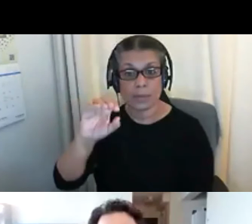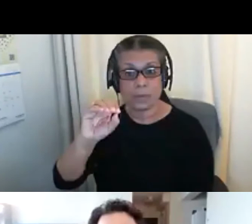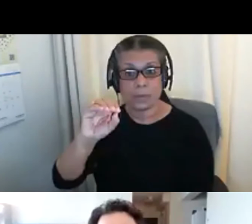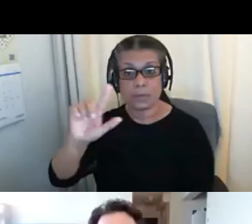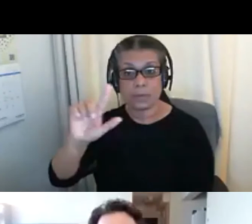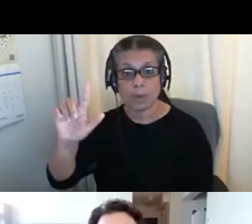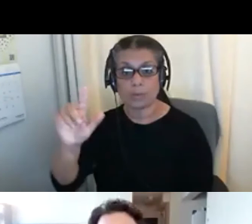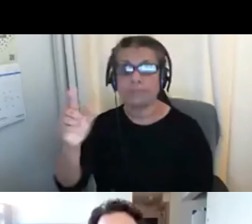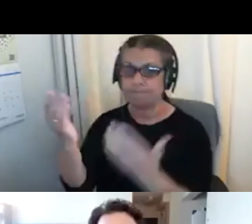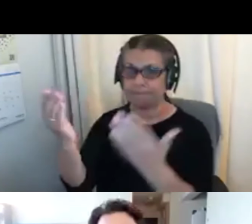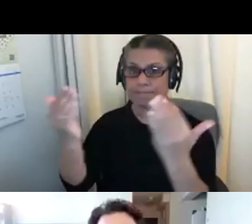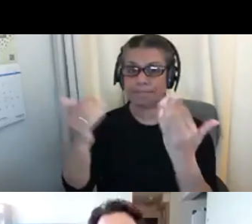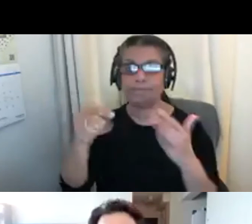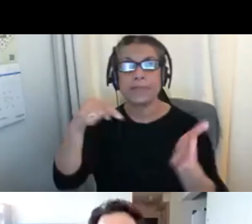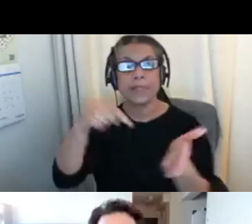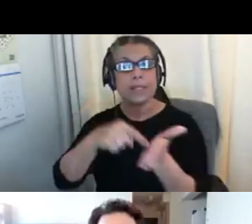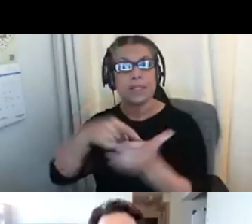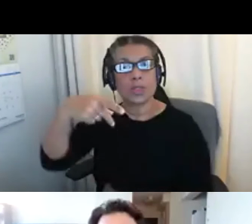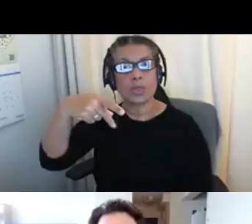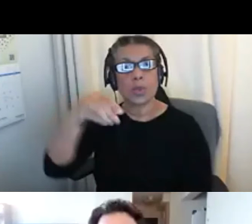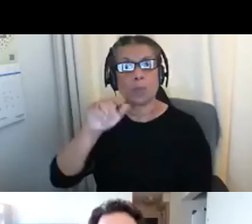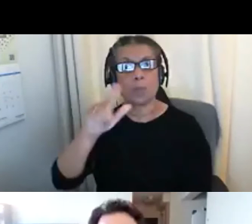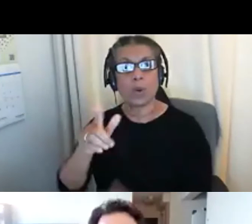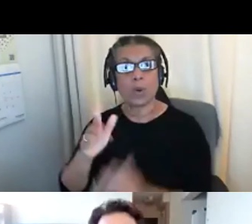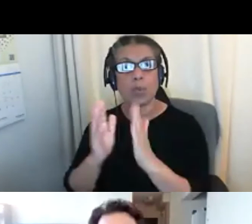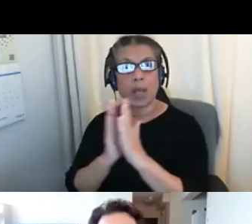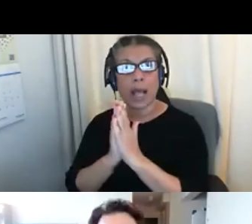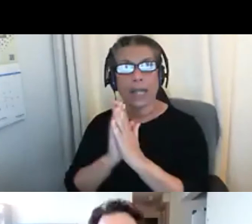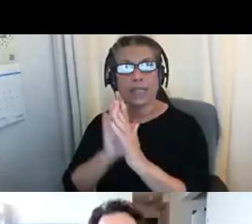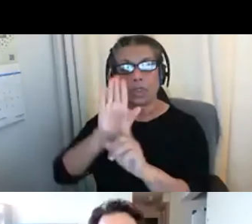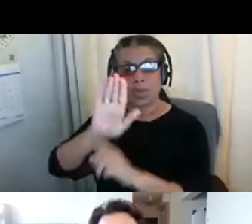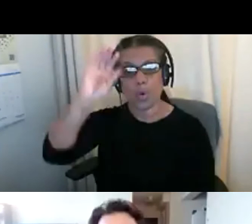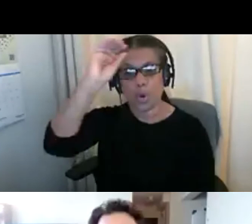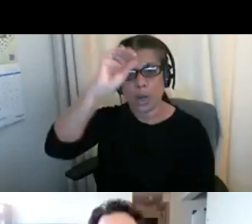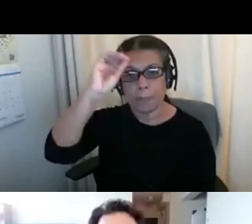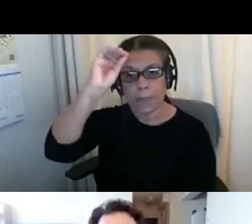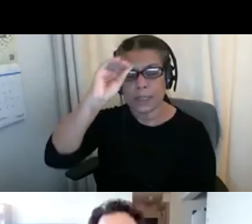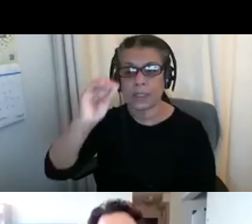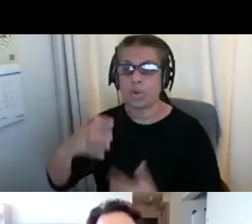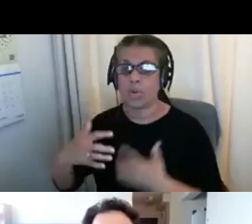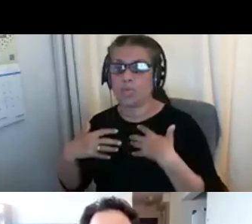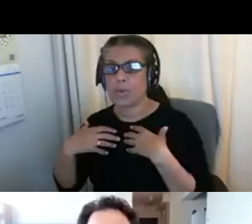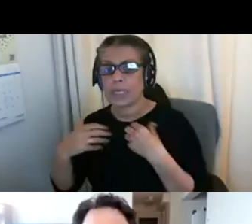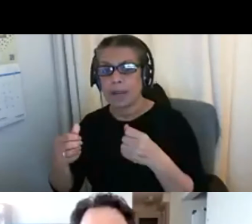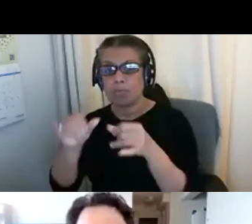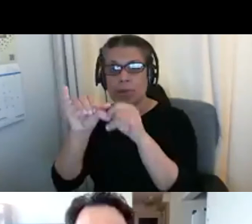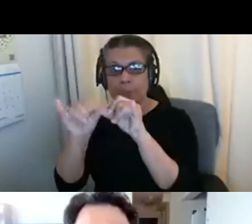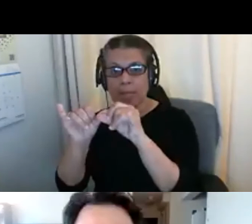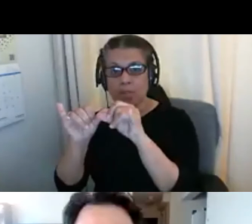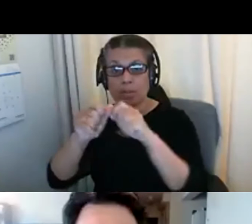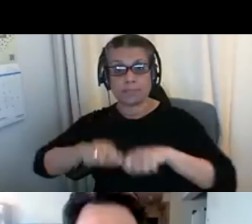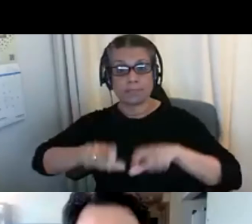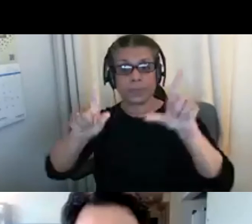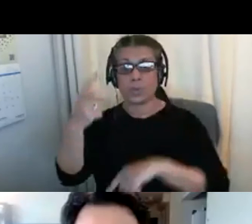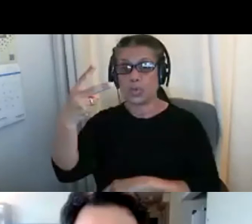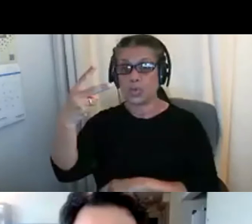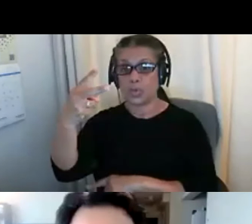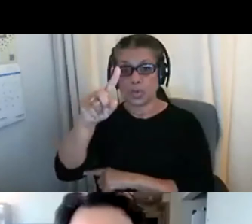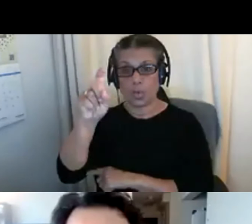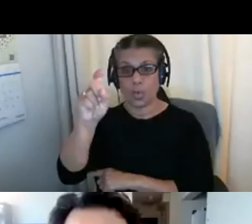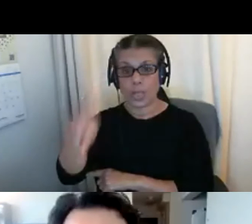Yeah. This poll is going to be asking about people's opinions about recovery measures. So it should be up on your screen now. There are 2 questions.